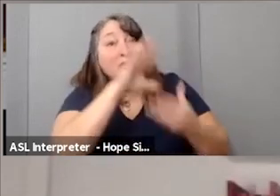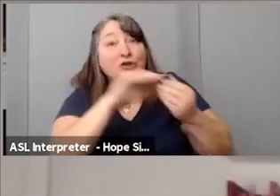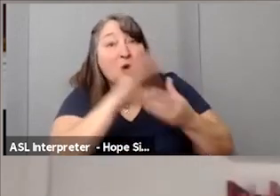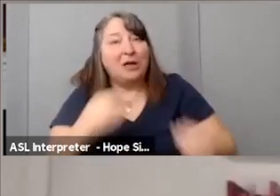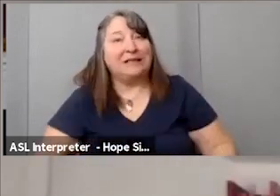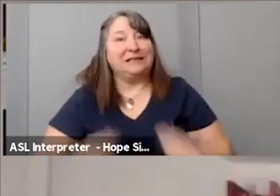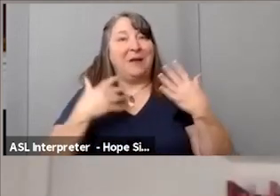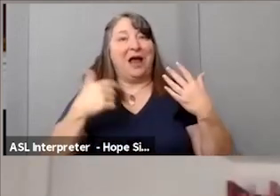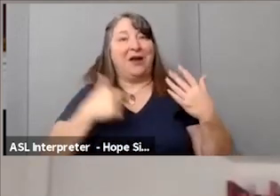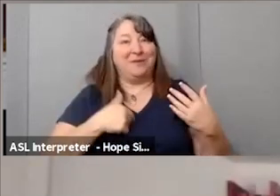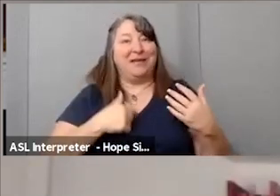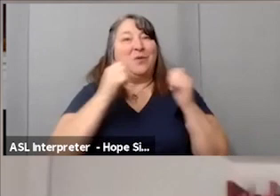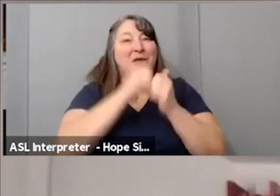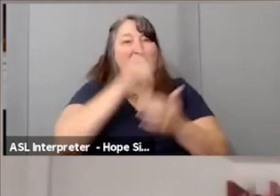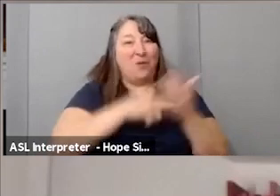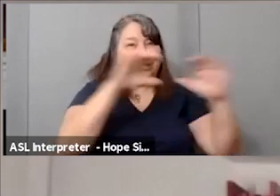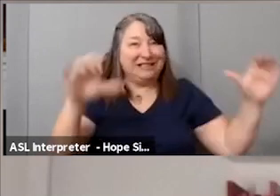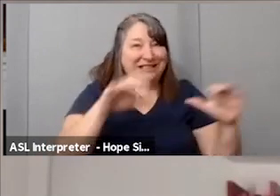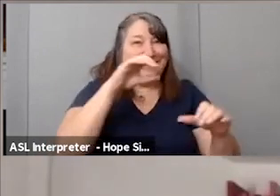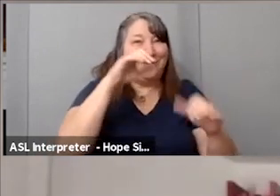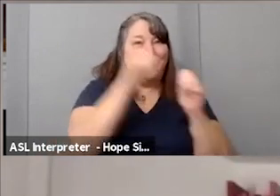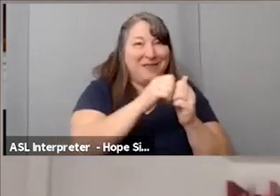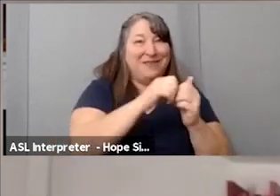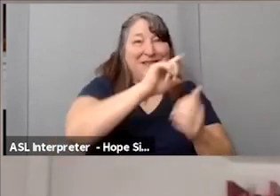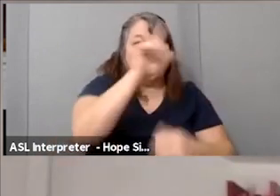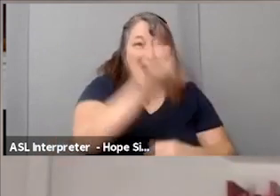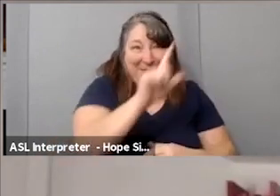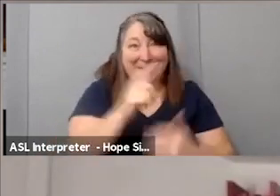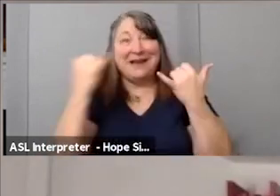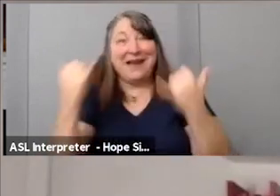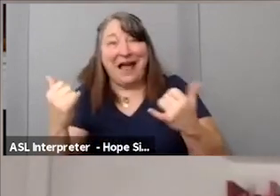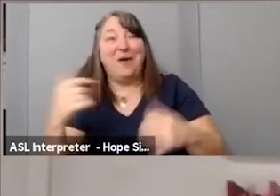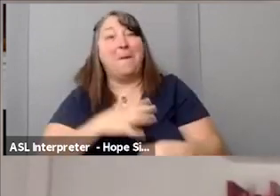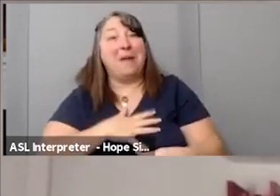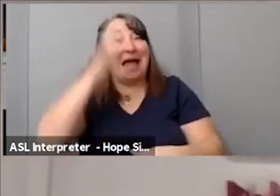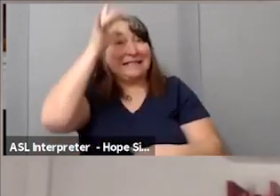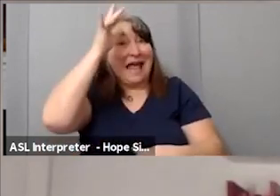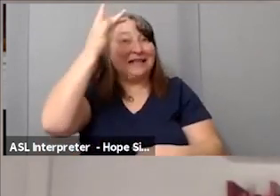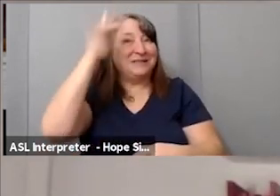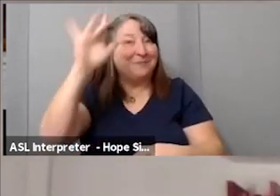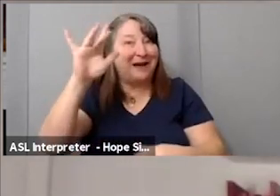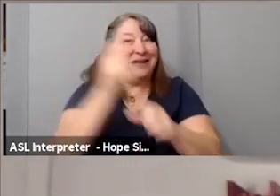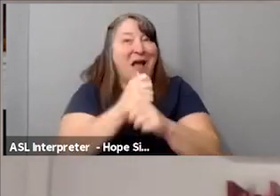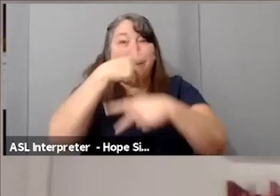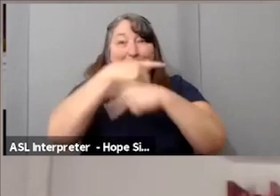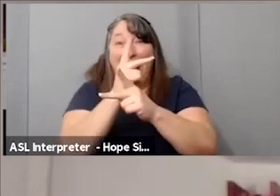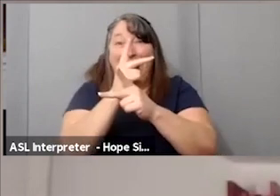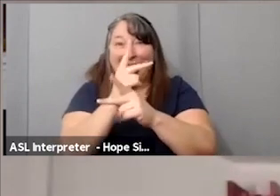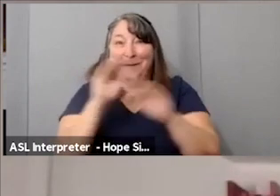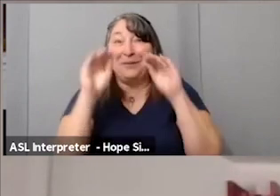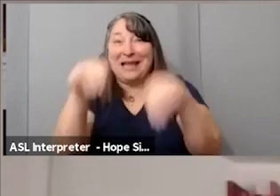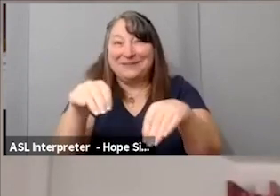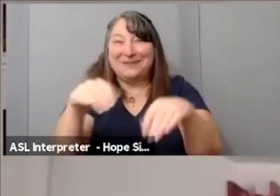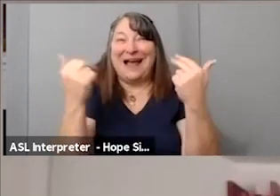library. Then you asked me about my book. So right there, my dad's pretty smart. He got the product placement right there, but it's